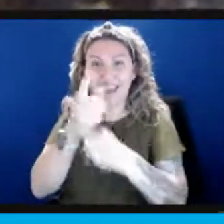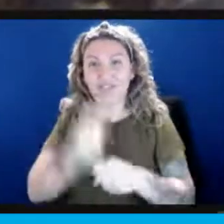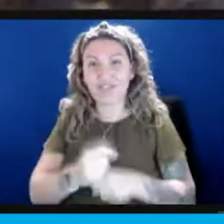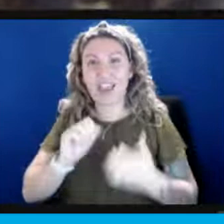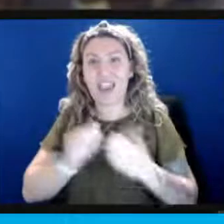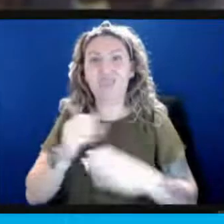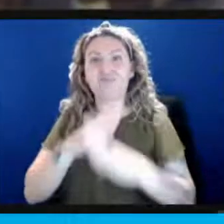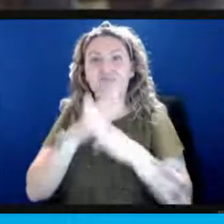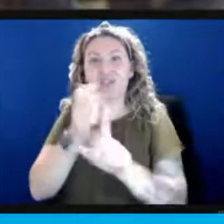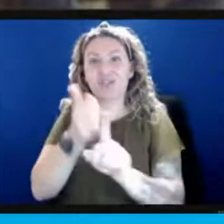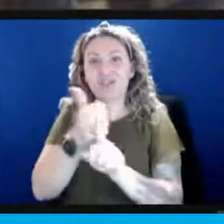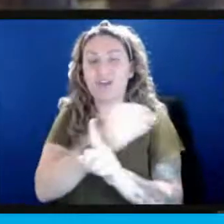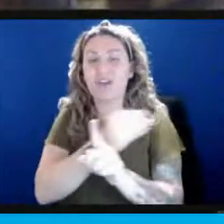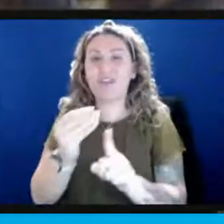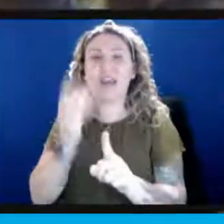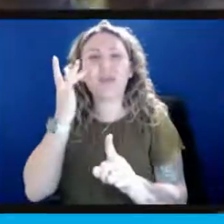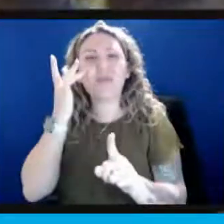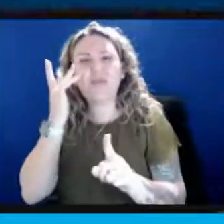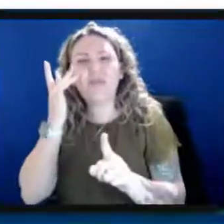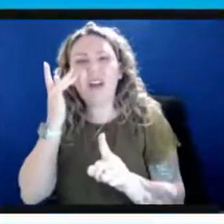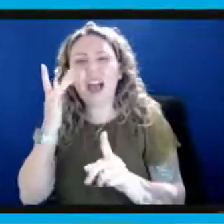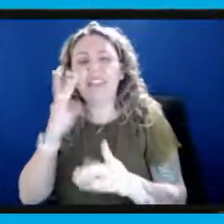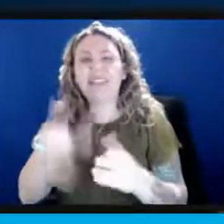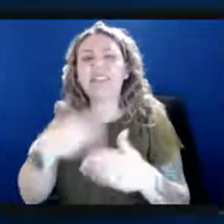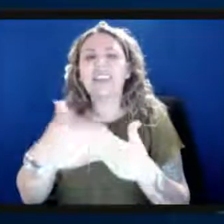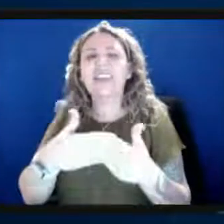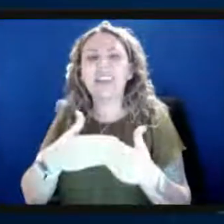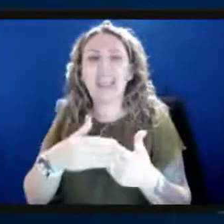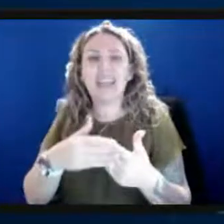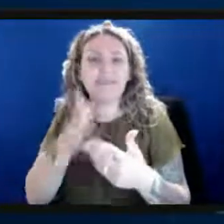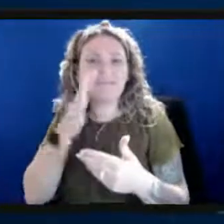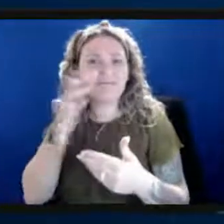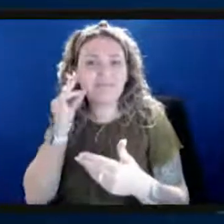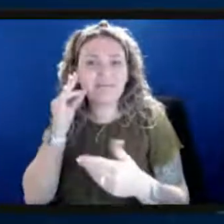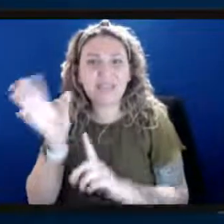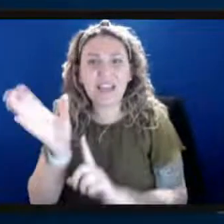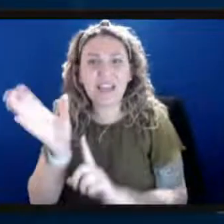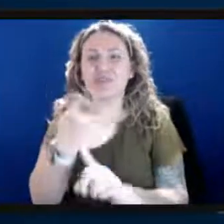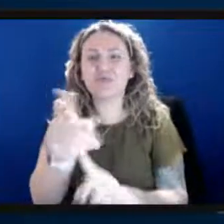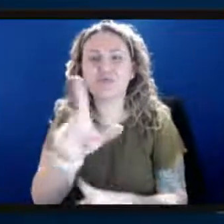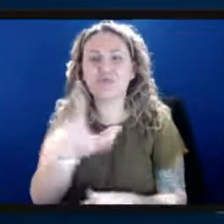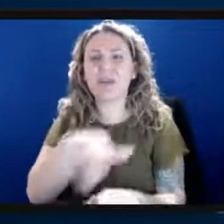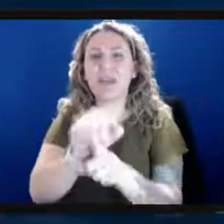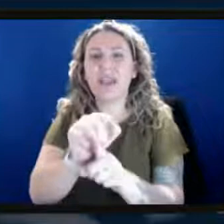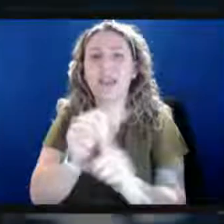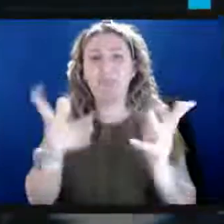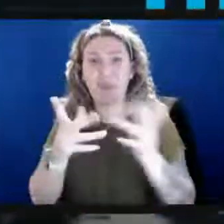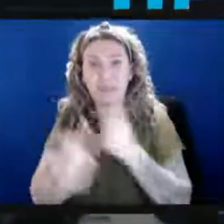the next catfish you catch could pose a danger. Wednesday at 8 on Open Mics with Dr. Stites.